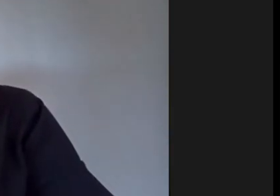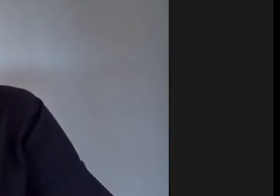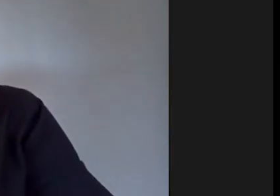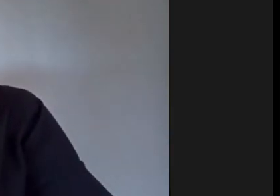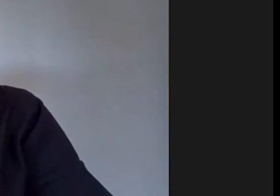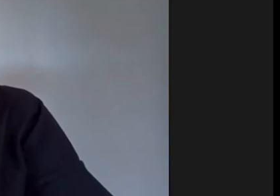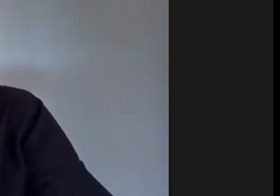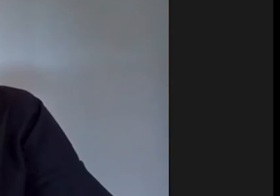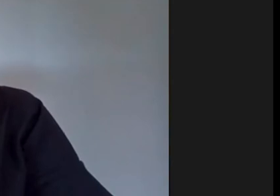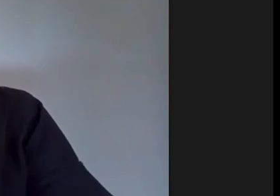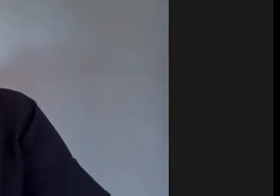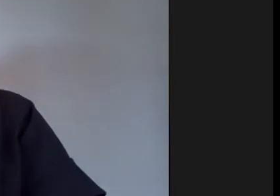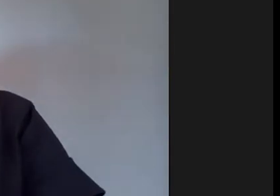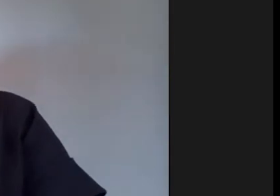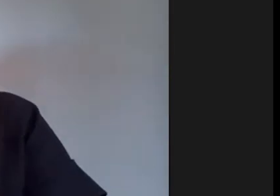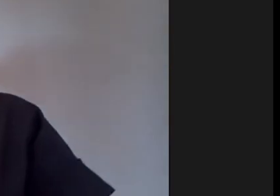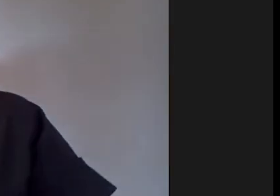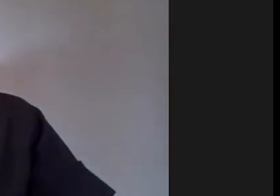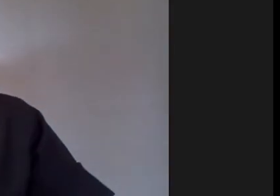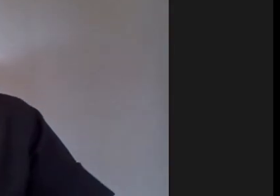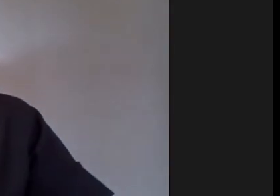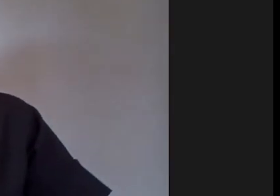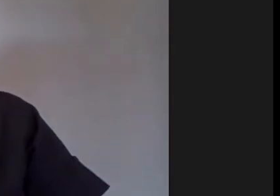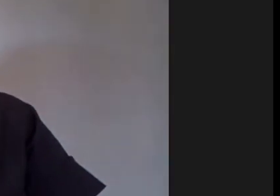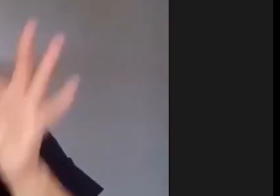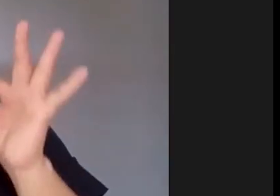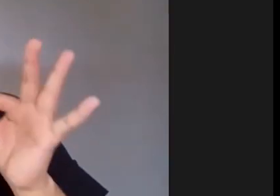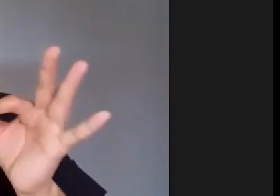Okay. So when you're doing your analysis,